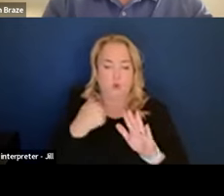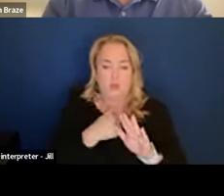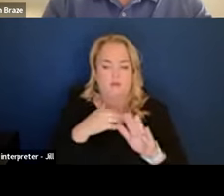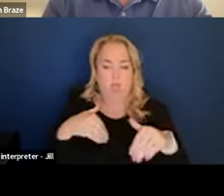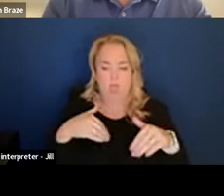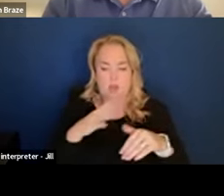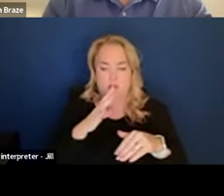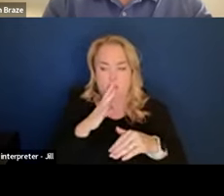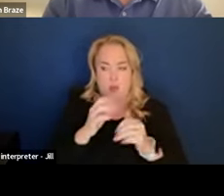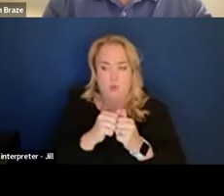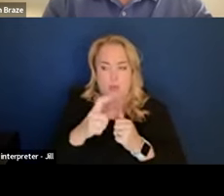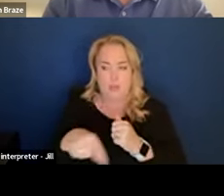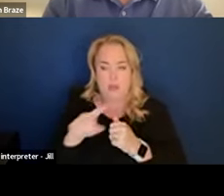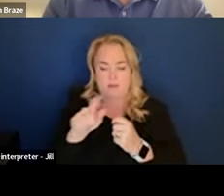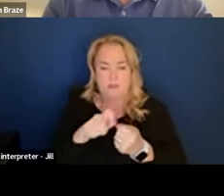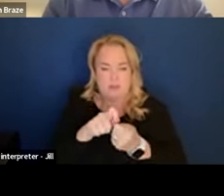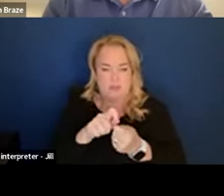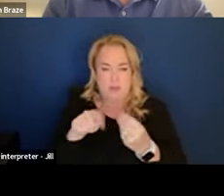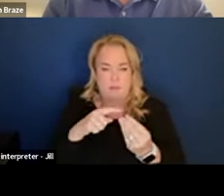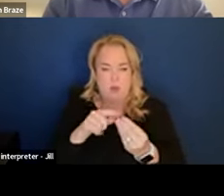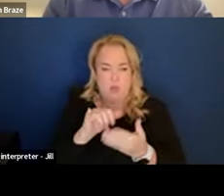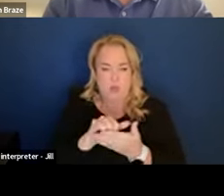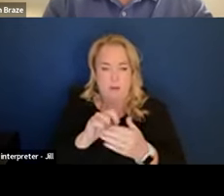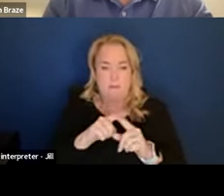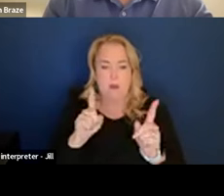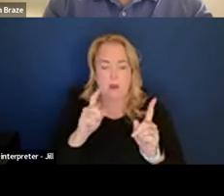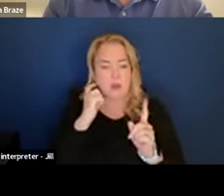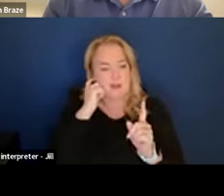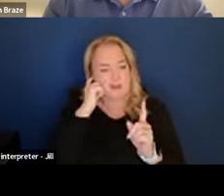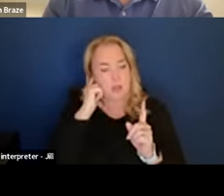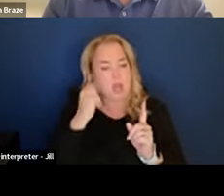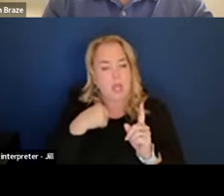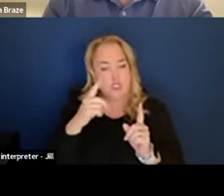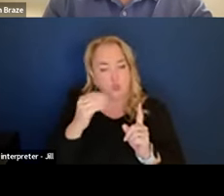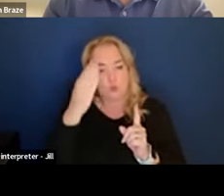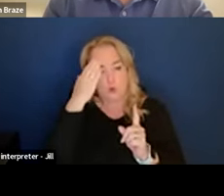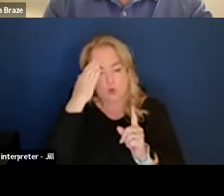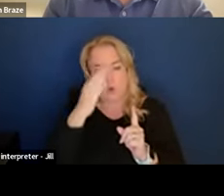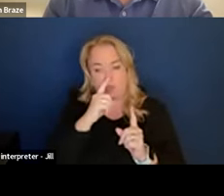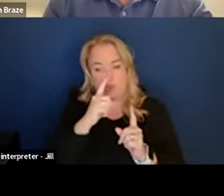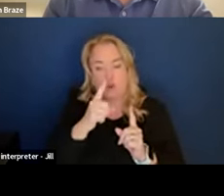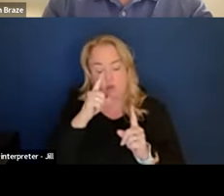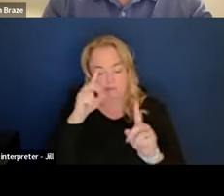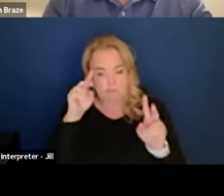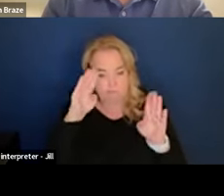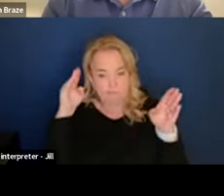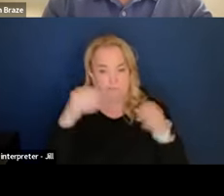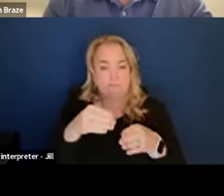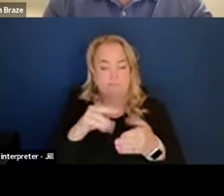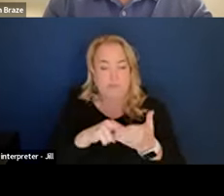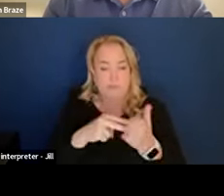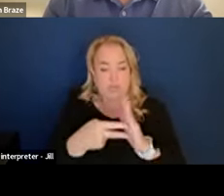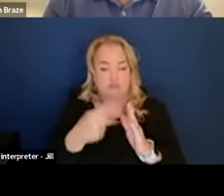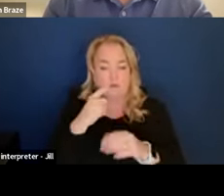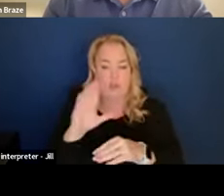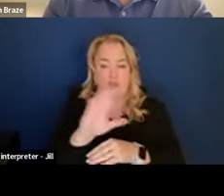them specifically about. I do know they're very, very intentional with their efforts, but it's not